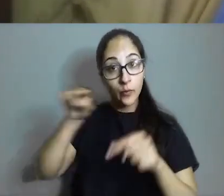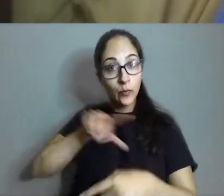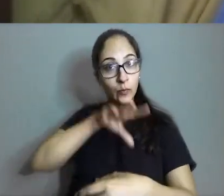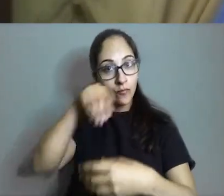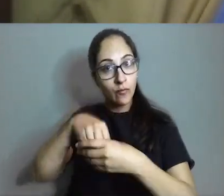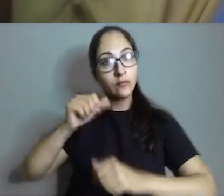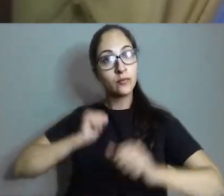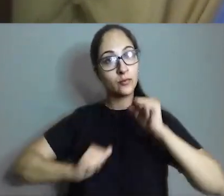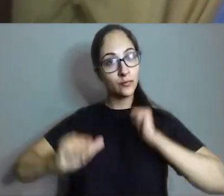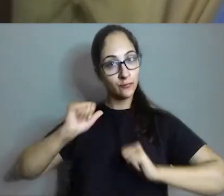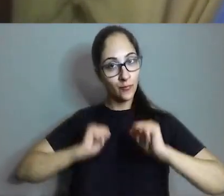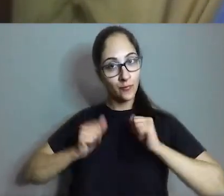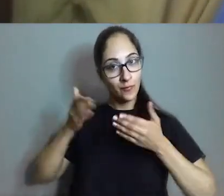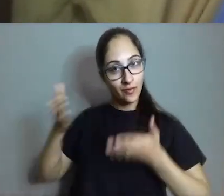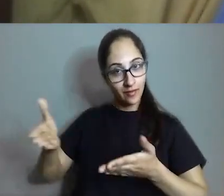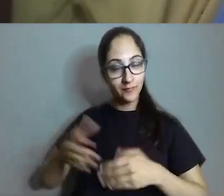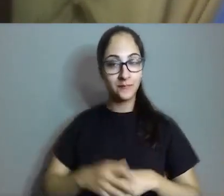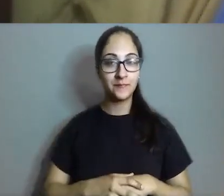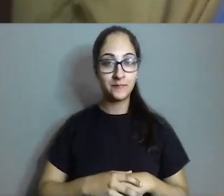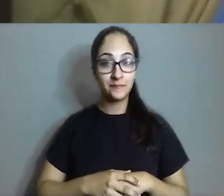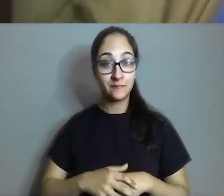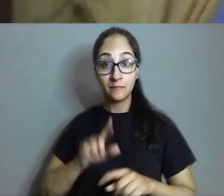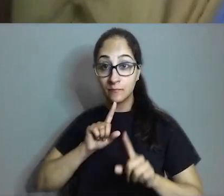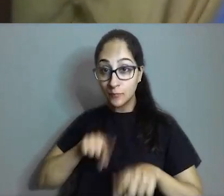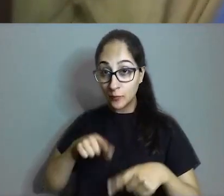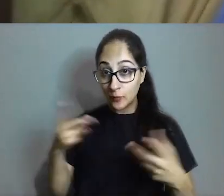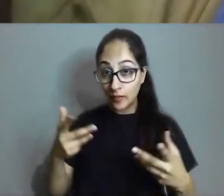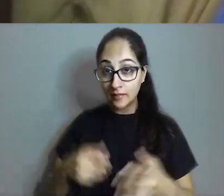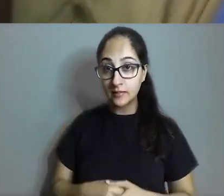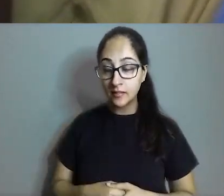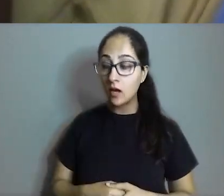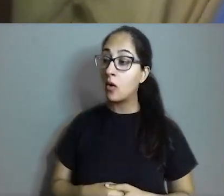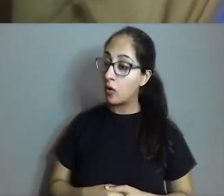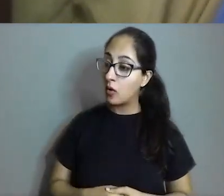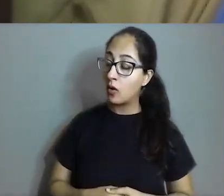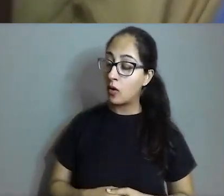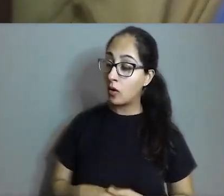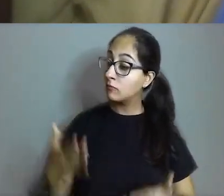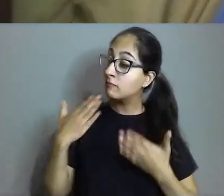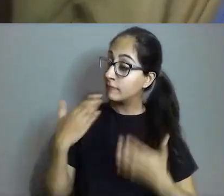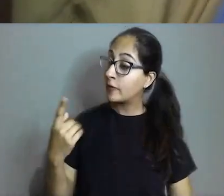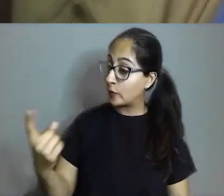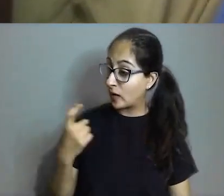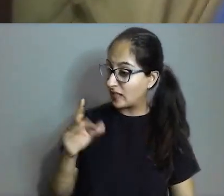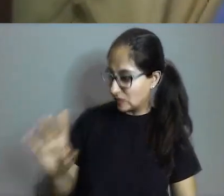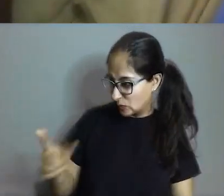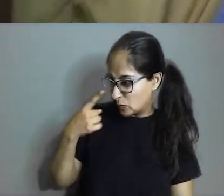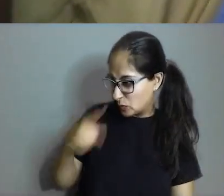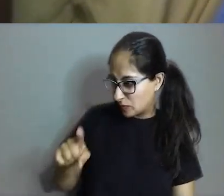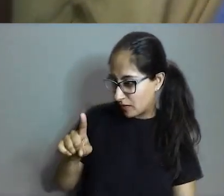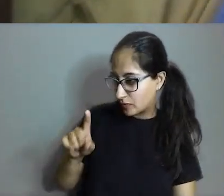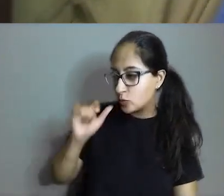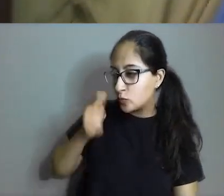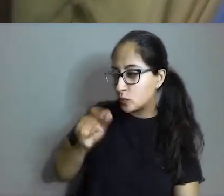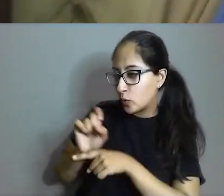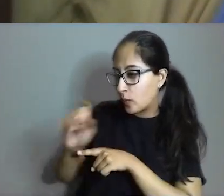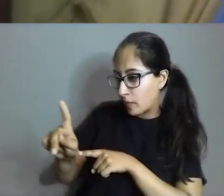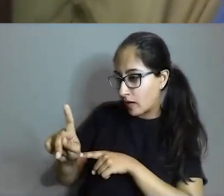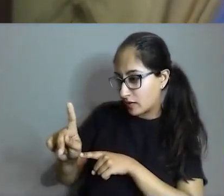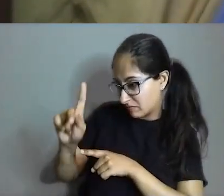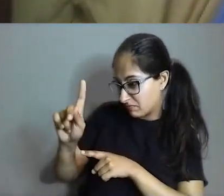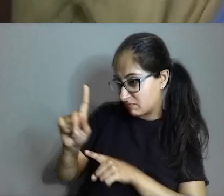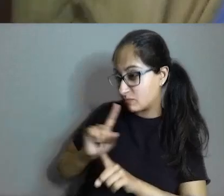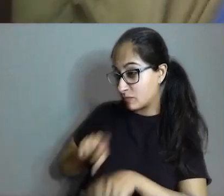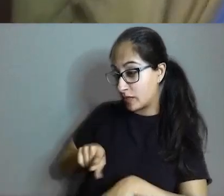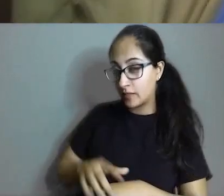be one of the performers to present at the homage ceremony. And my reaction was to say, that's